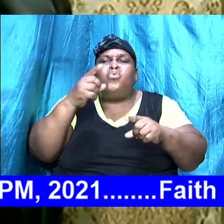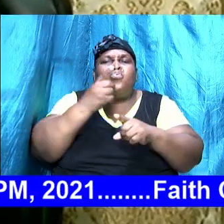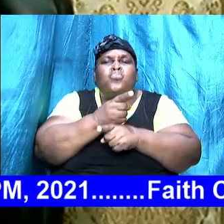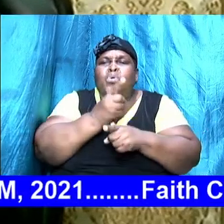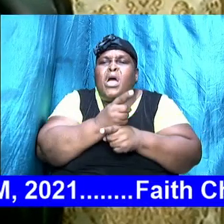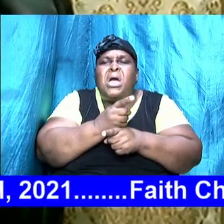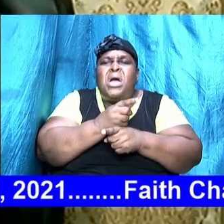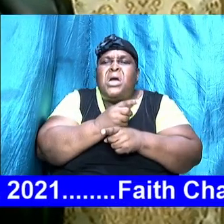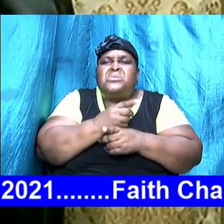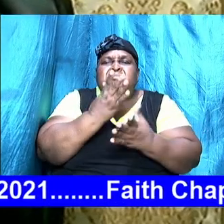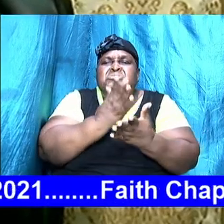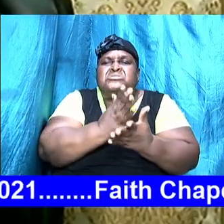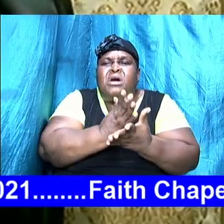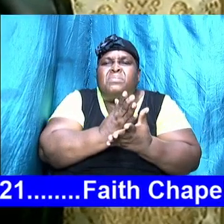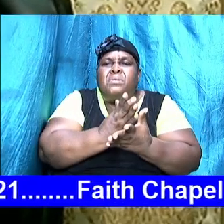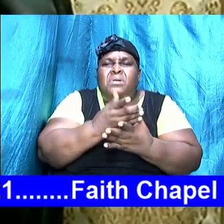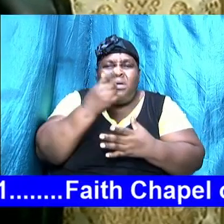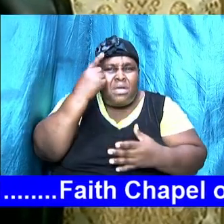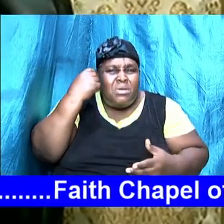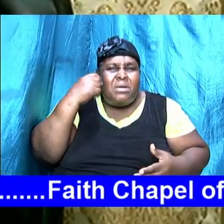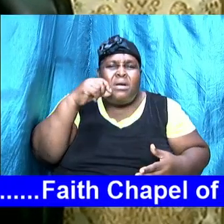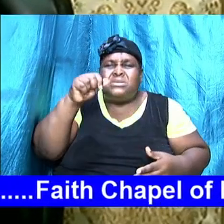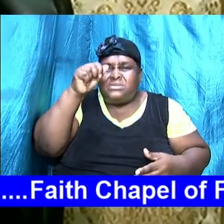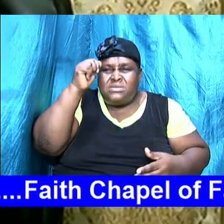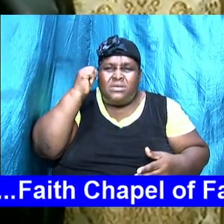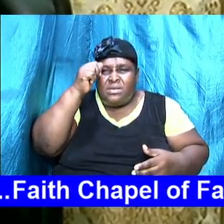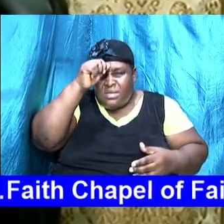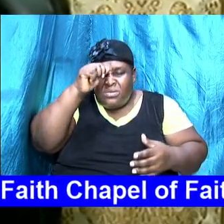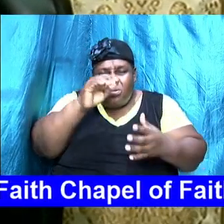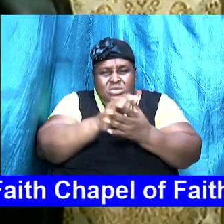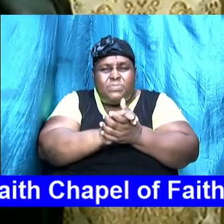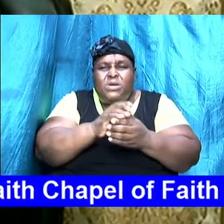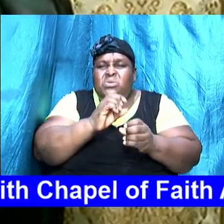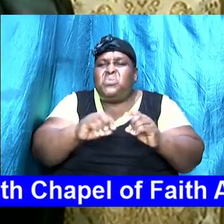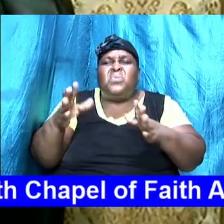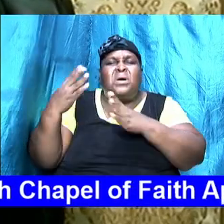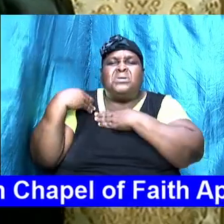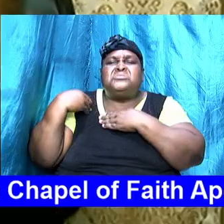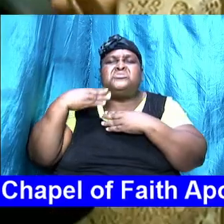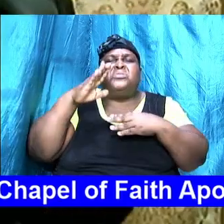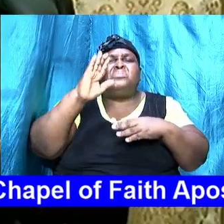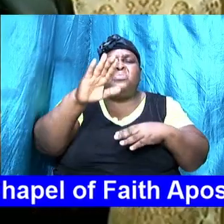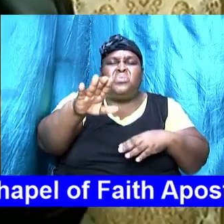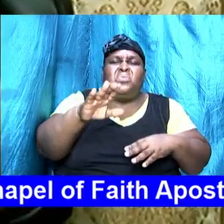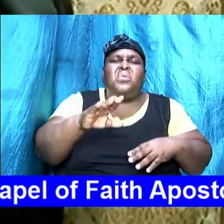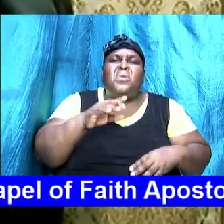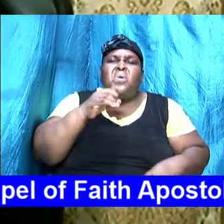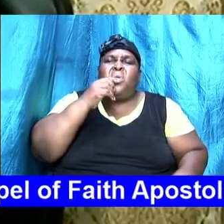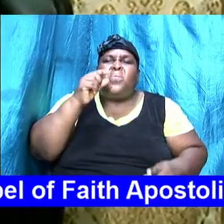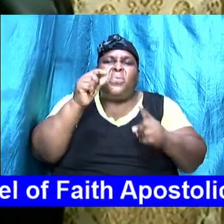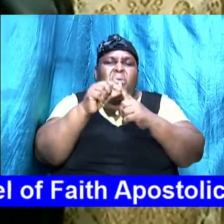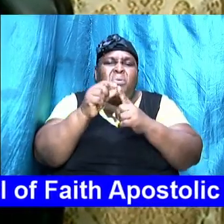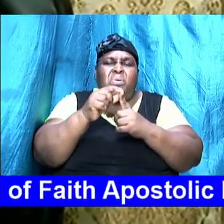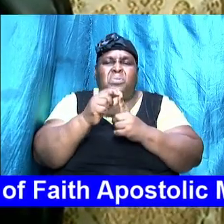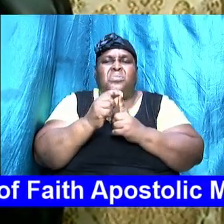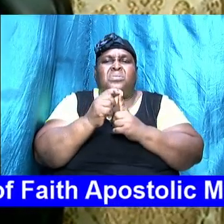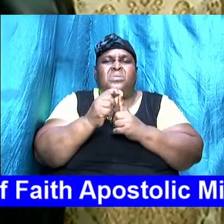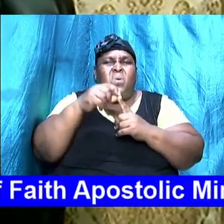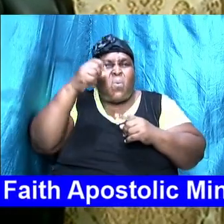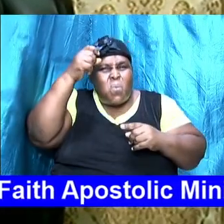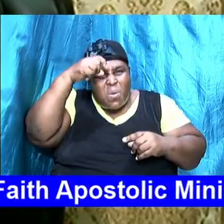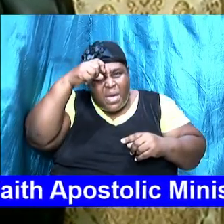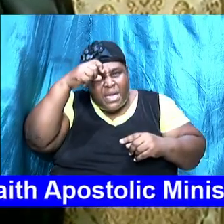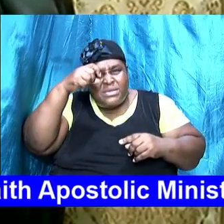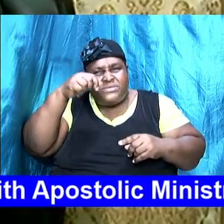because he does not accept your suggestion. It is wise for a man to accept and to listen and